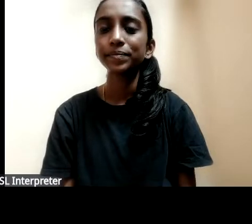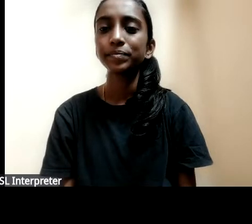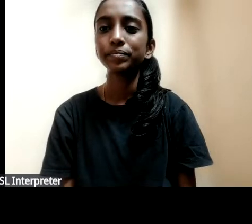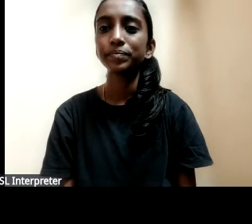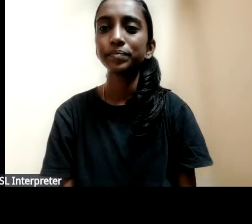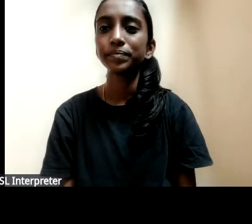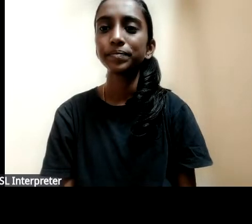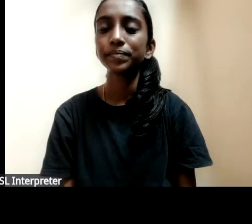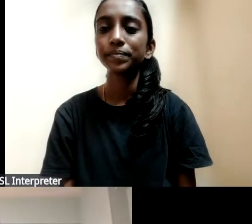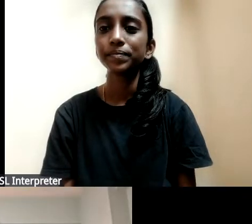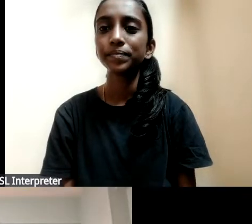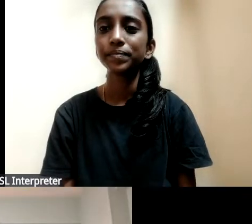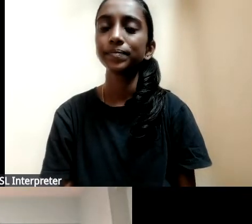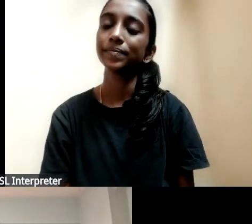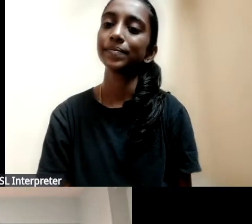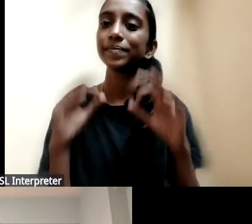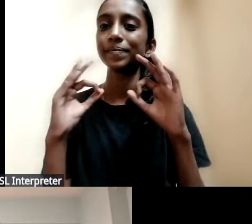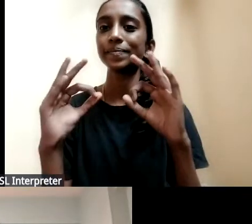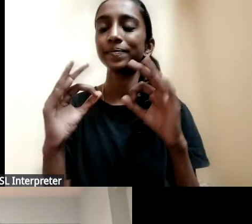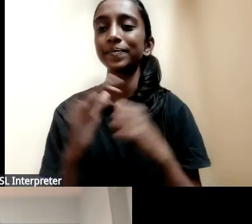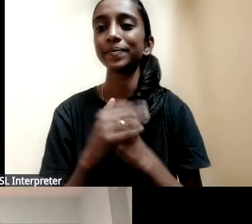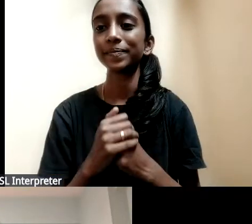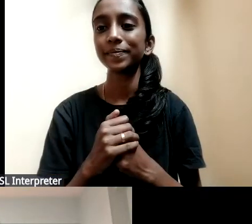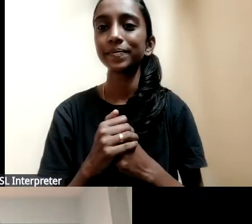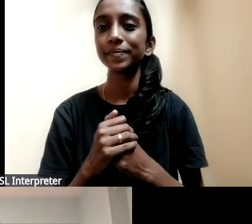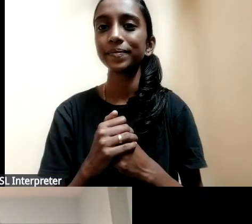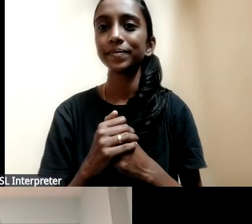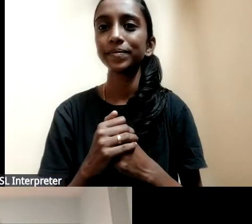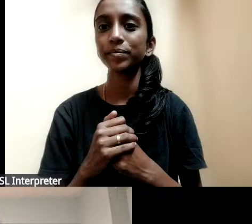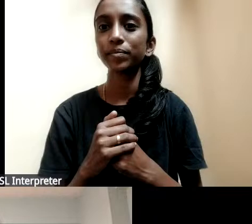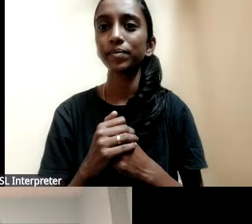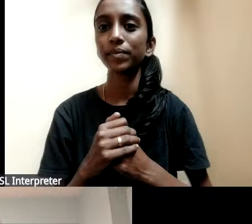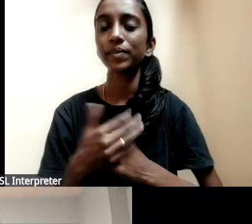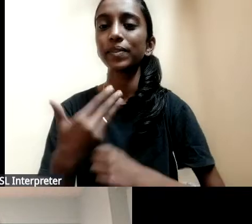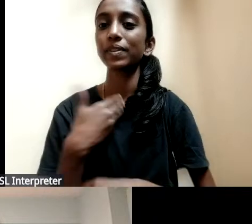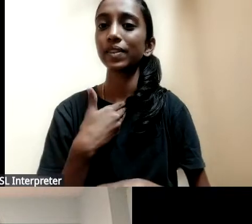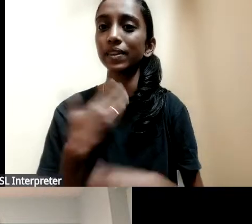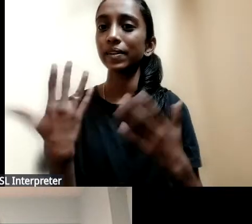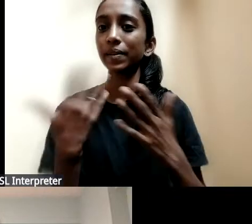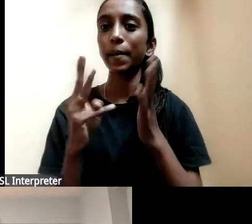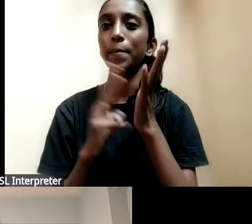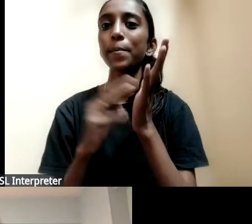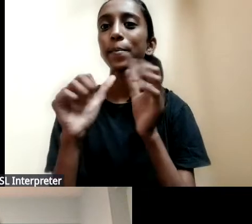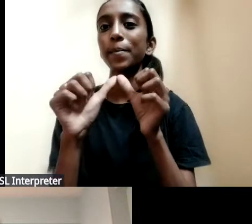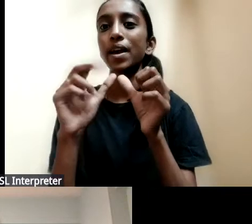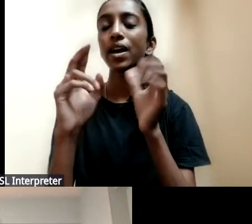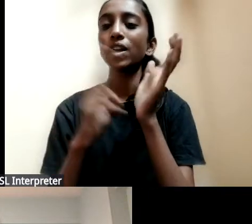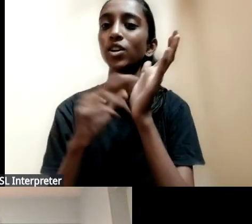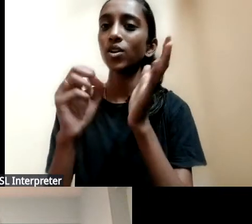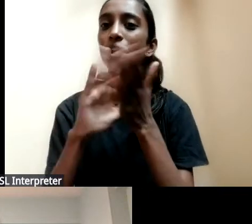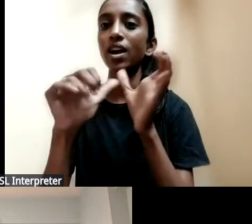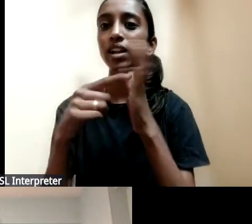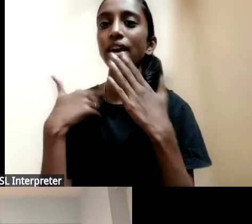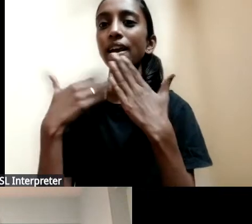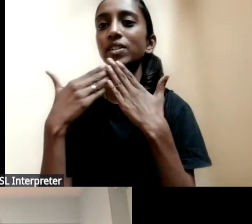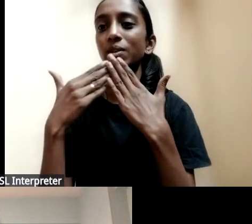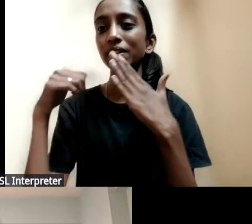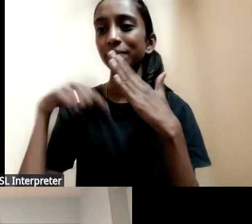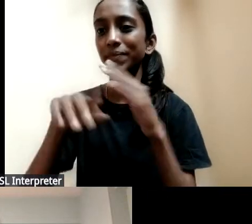Yes. Okay. Uh, okay. I'm Manogna and I work with the education and outreach team at